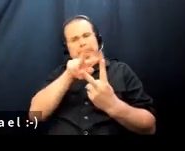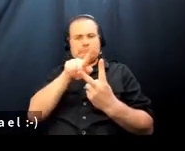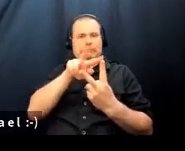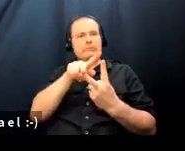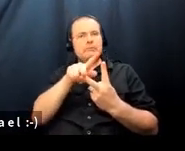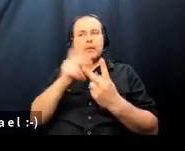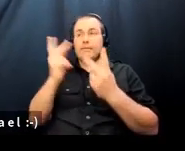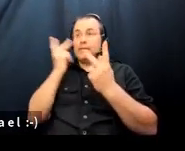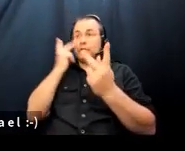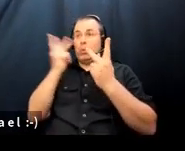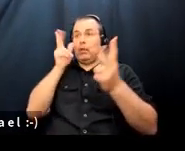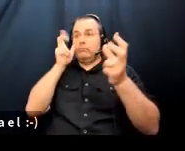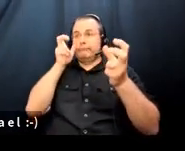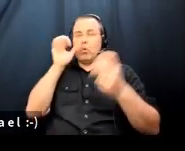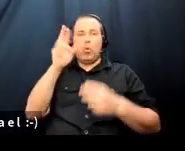or auditorily.